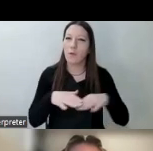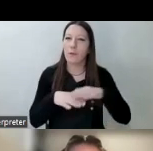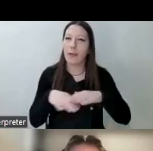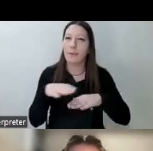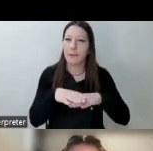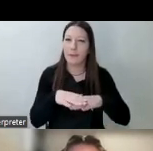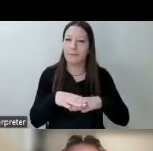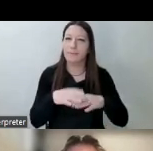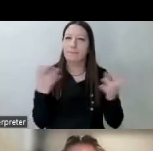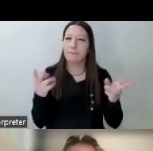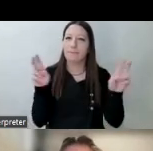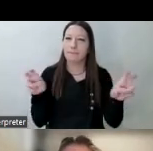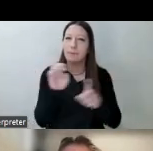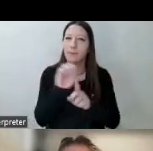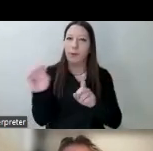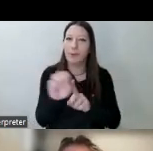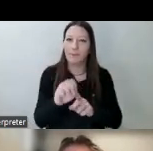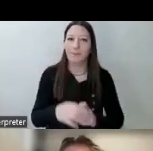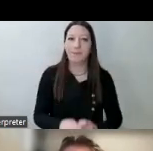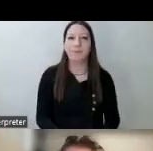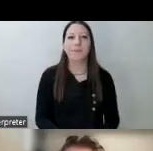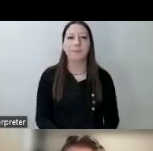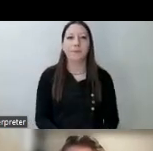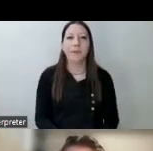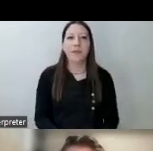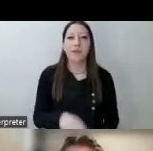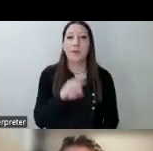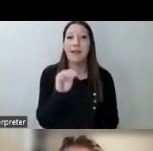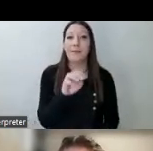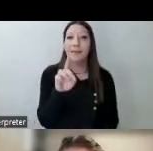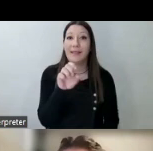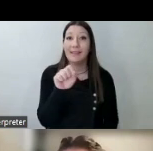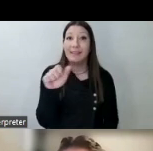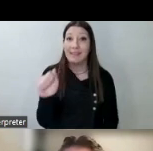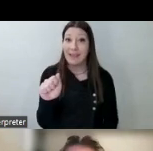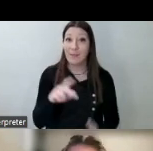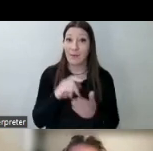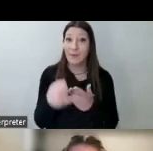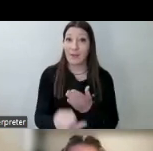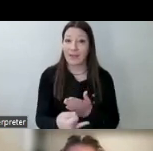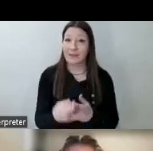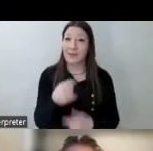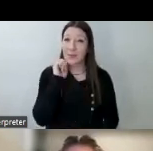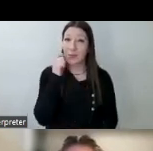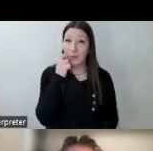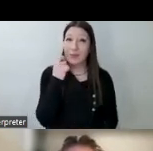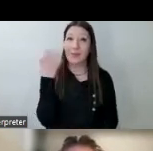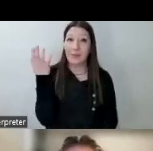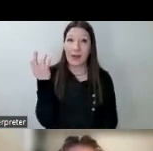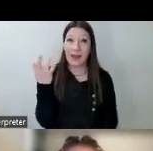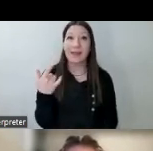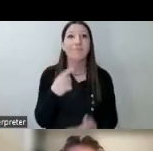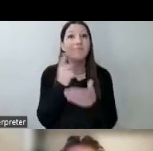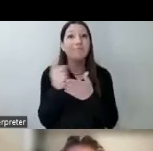And part of what makes the MDSSA project so fruitful for me as a researcher is the collaborative nature of it. We meet weekly to share updates on